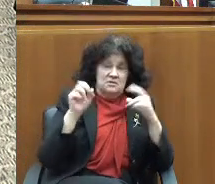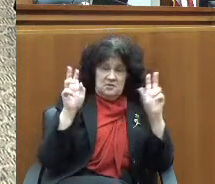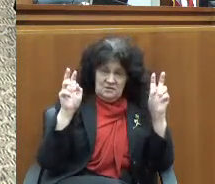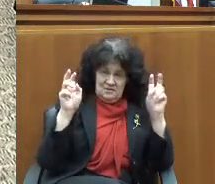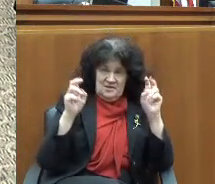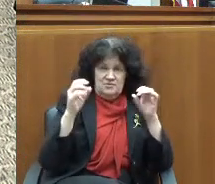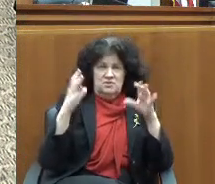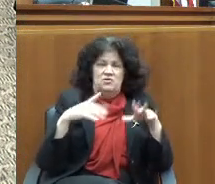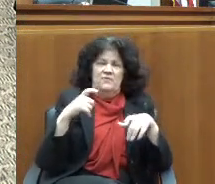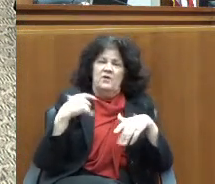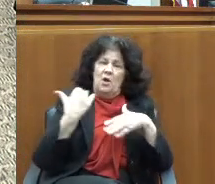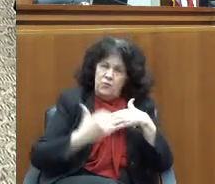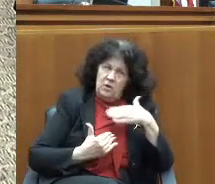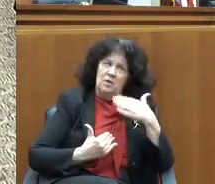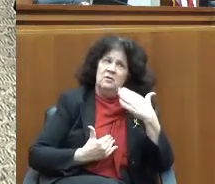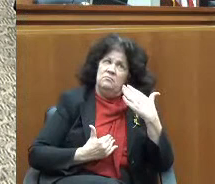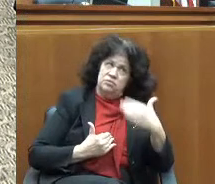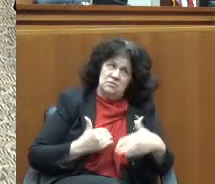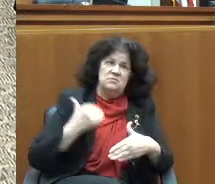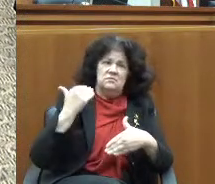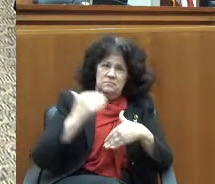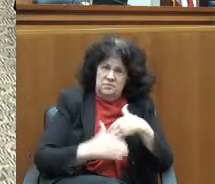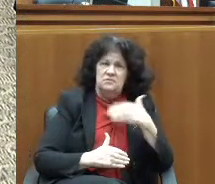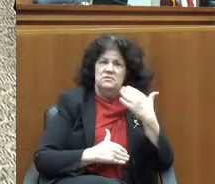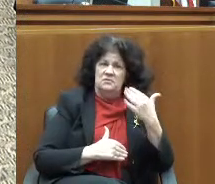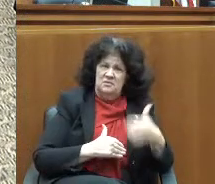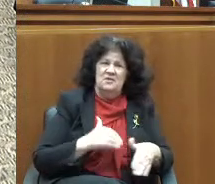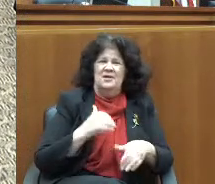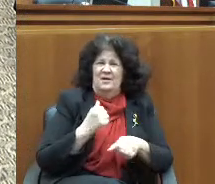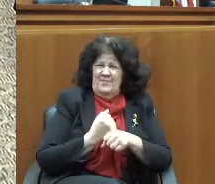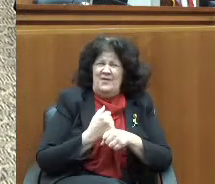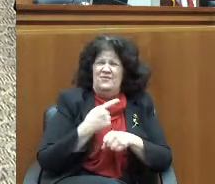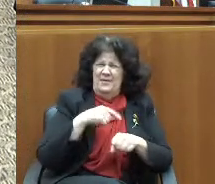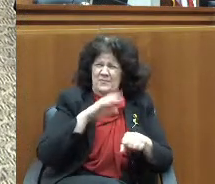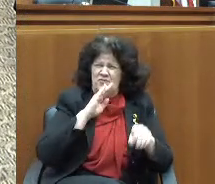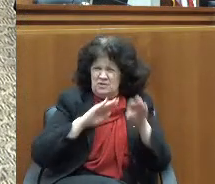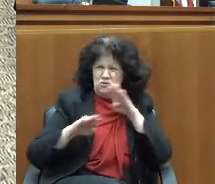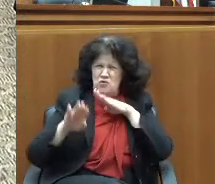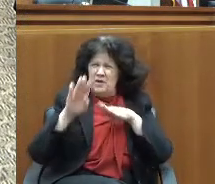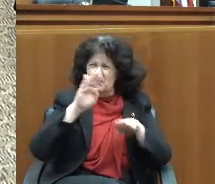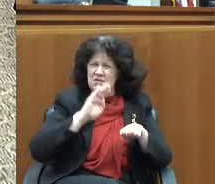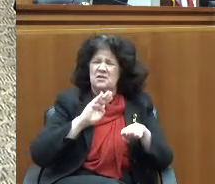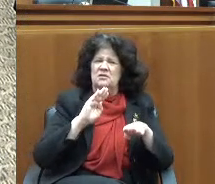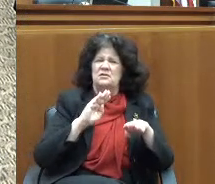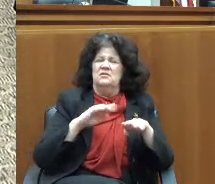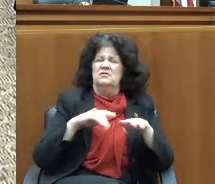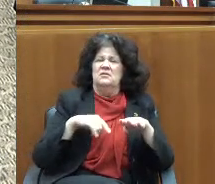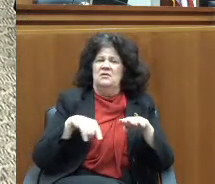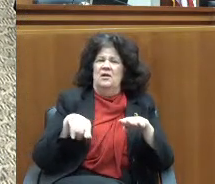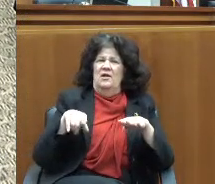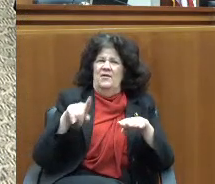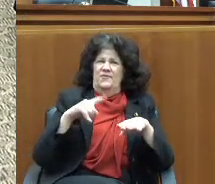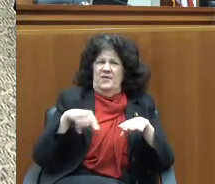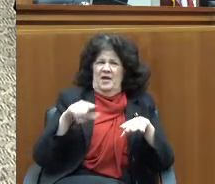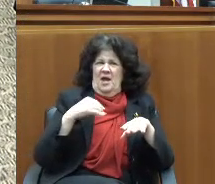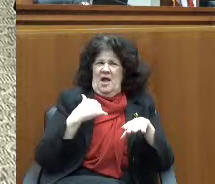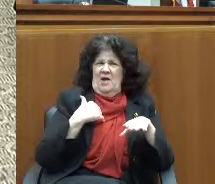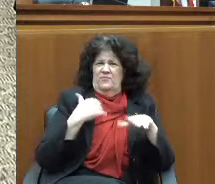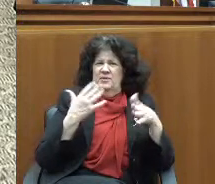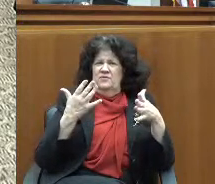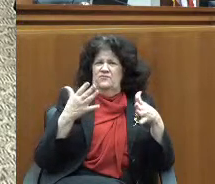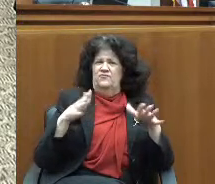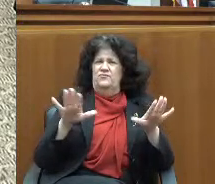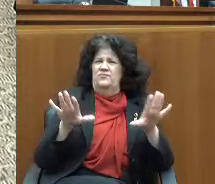to jump through that is exacerbated when they have been out of a public school for